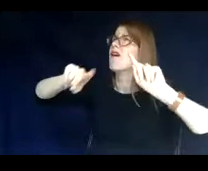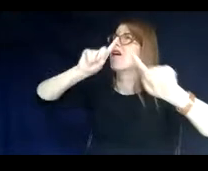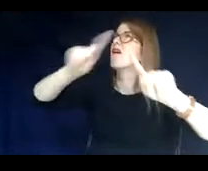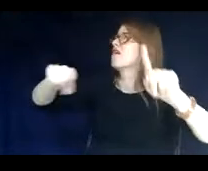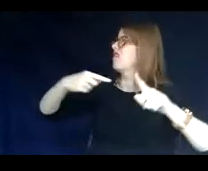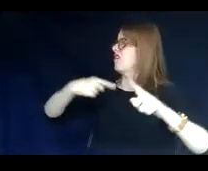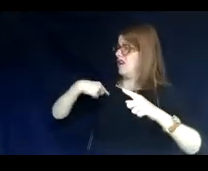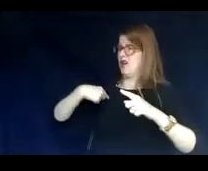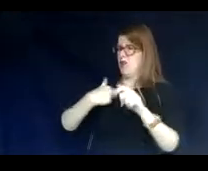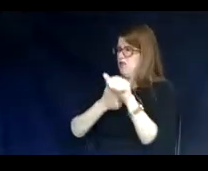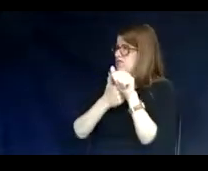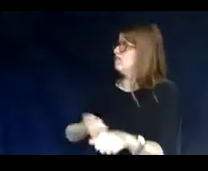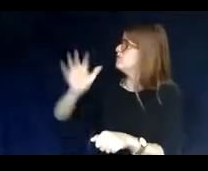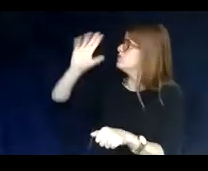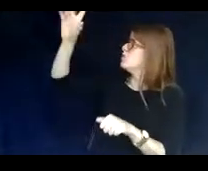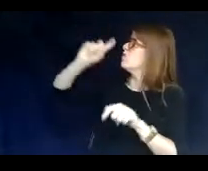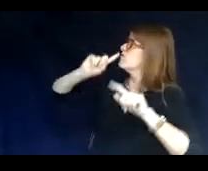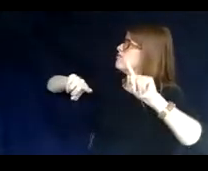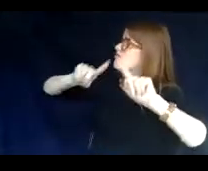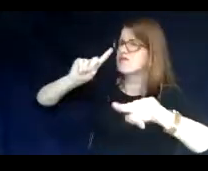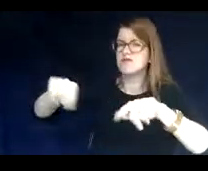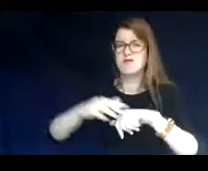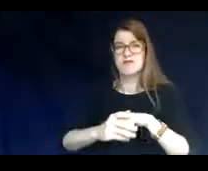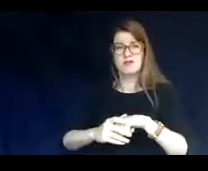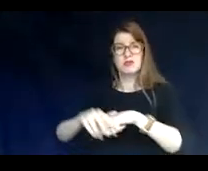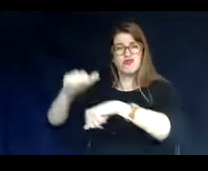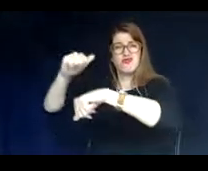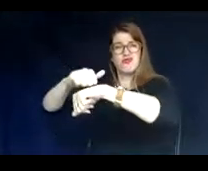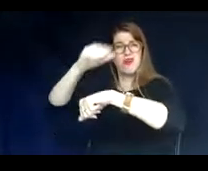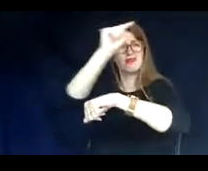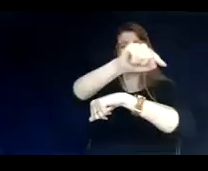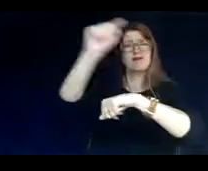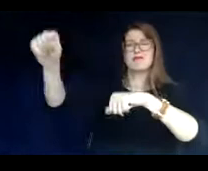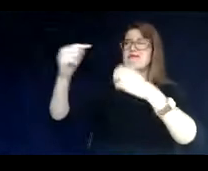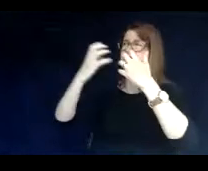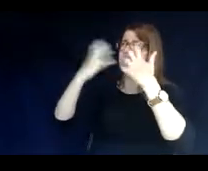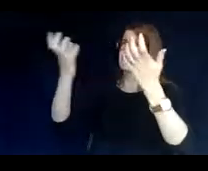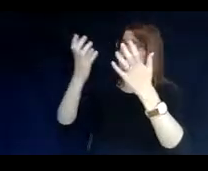alive. The rocks cry out in silence, so